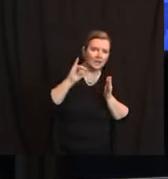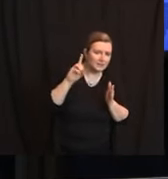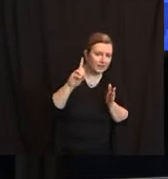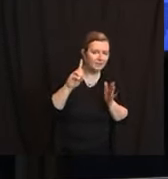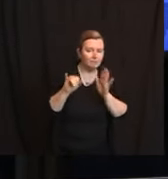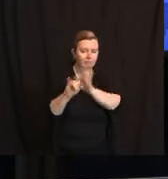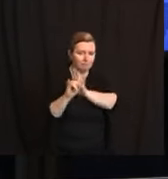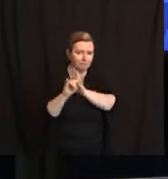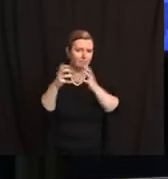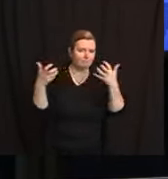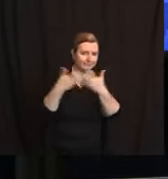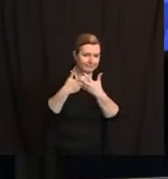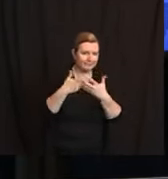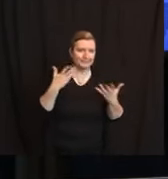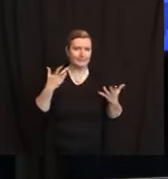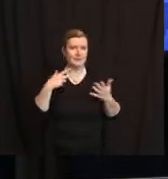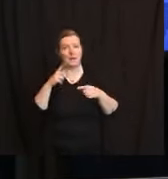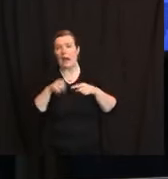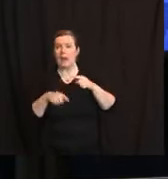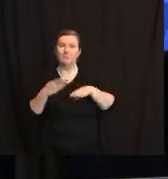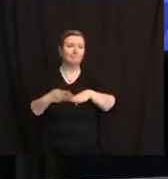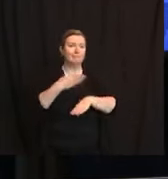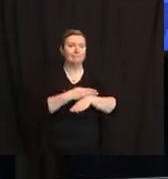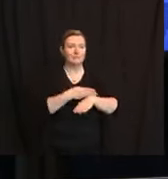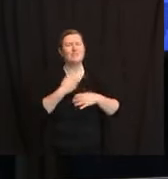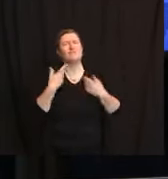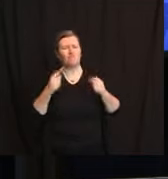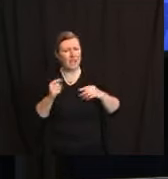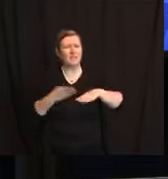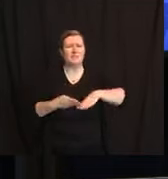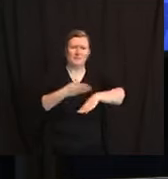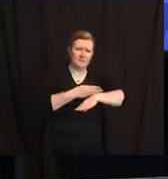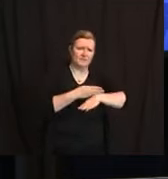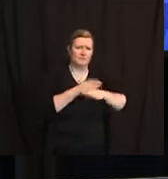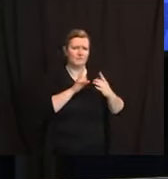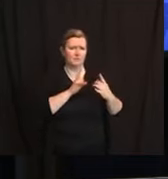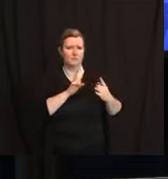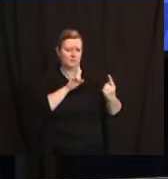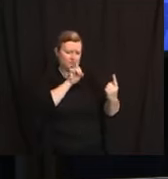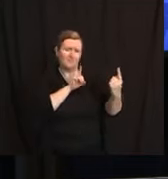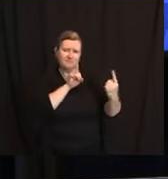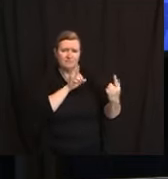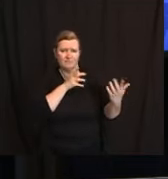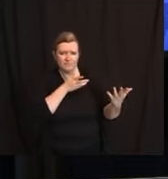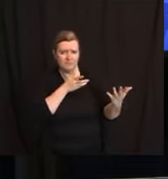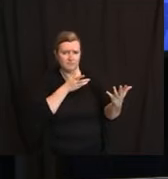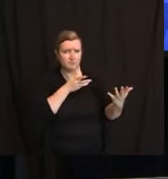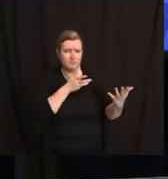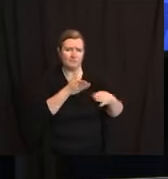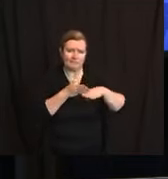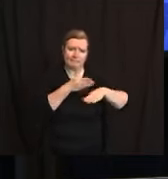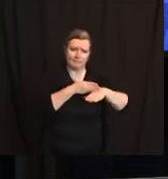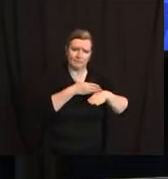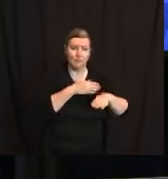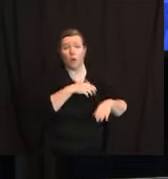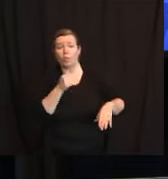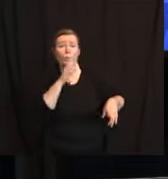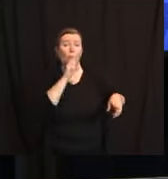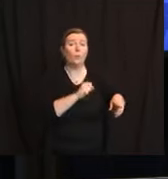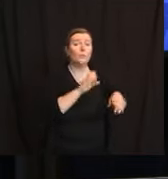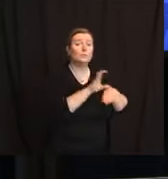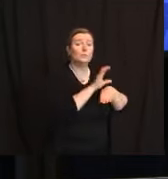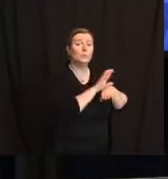that we can't make improvements, and I think we've made a lot of customer-facing improvements since we've been here, quite frankly. But I think that in the back of the house architecture,